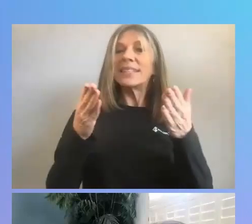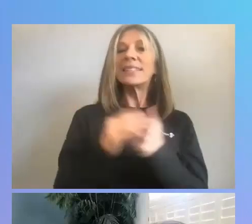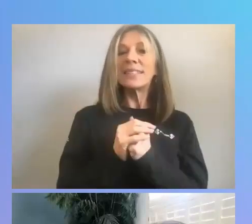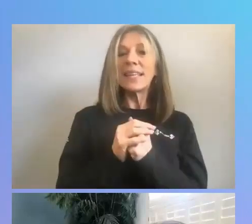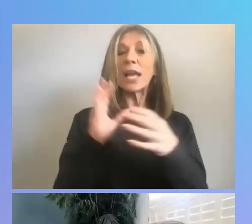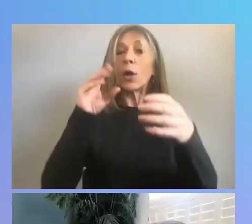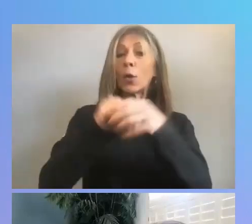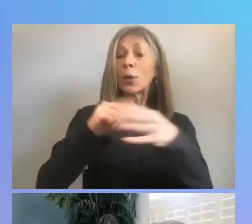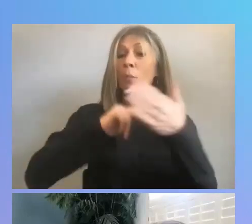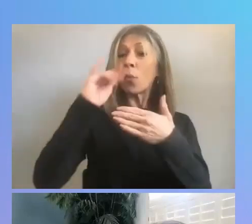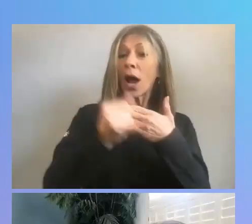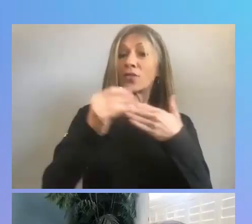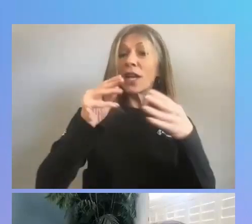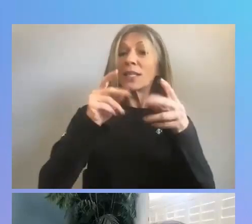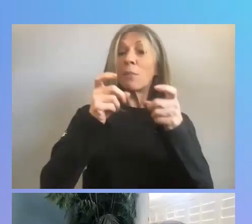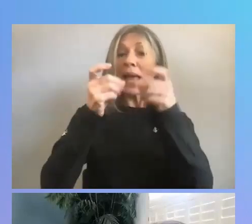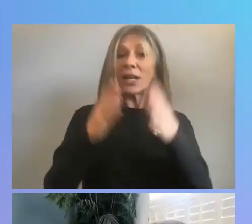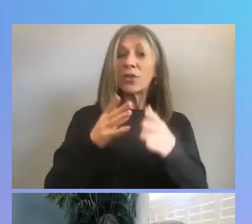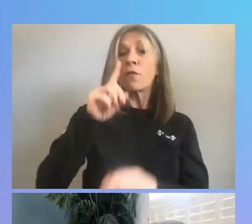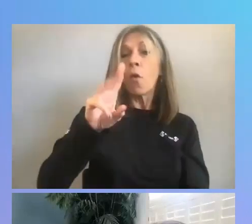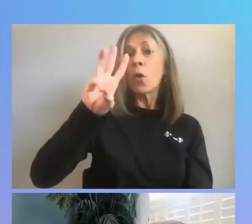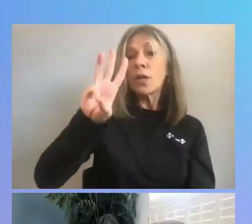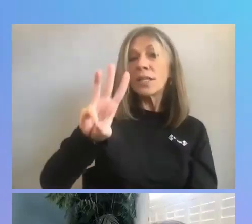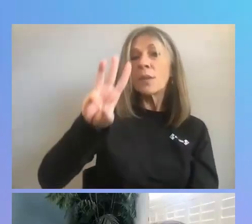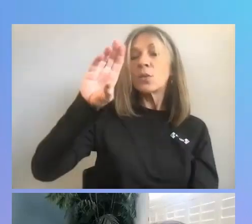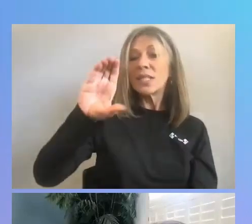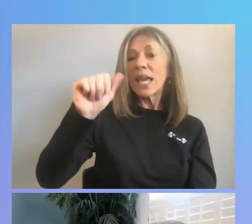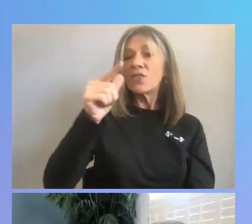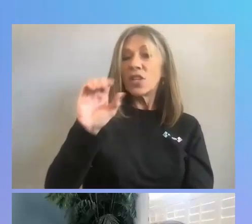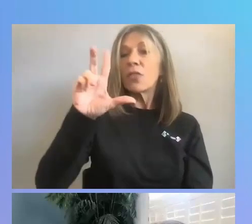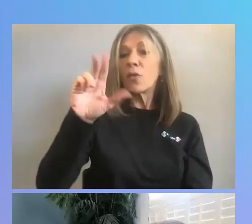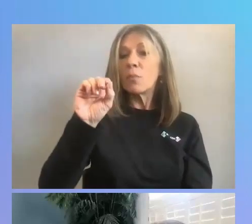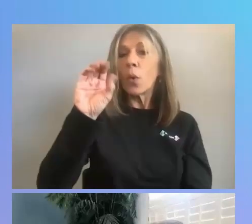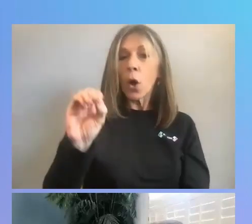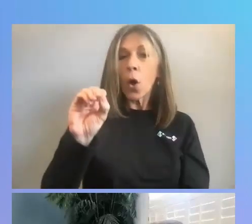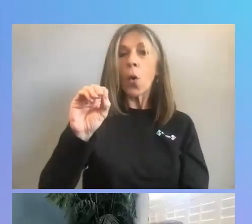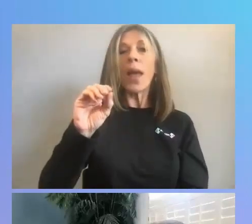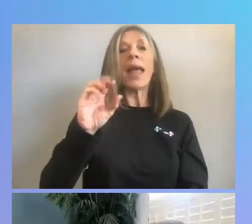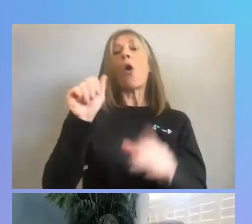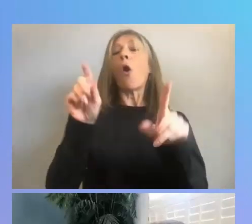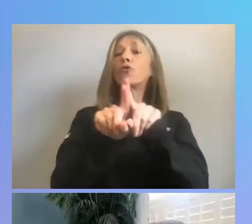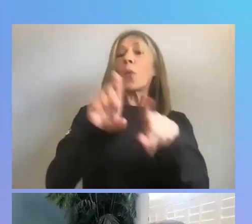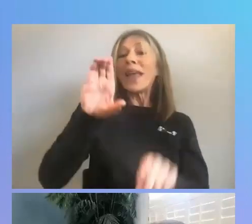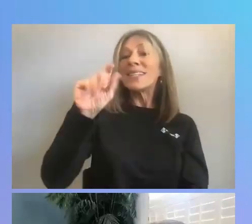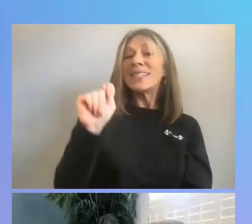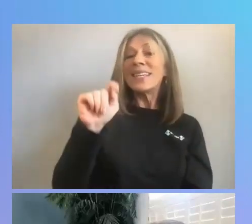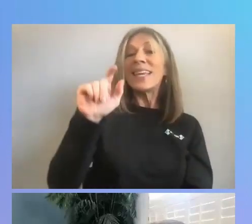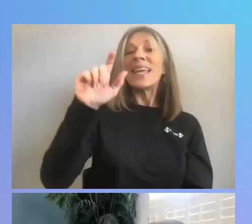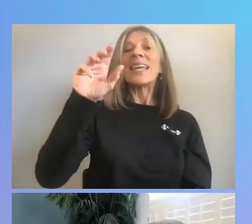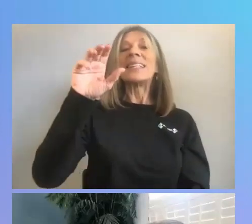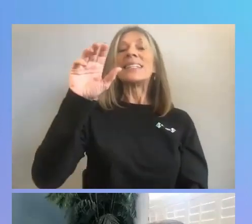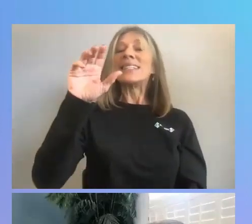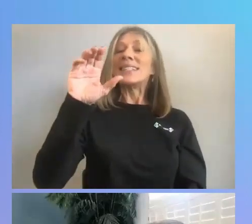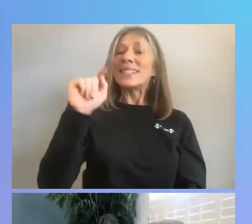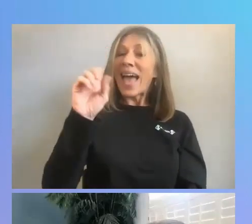including project management for WCAG 3.0, and I'm a facilitator for the ACT, the Accessibility Conformance Testing Task